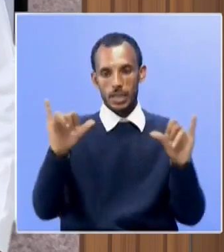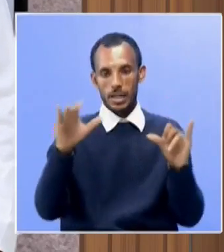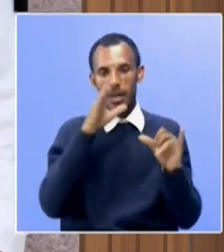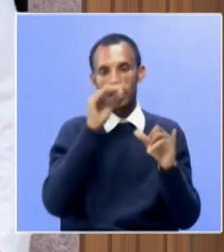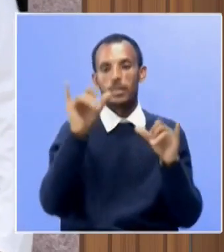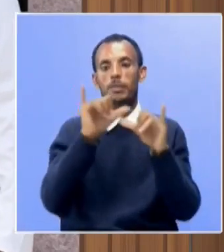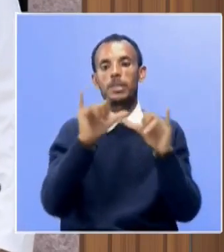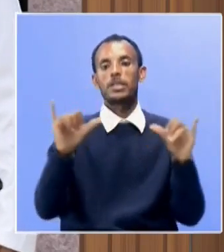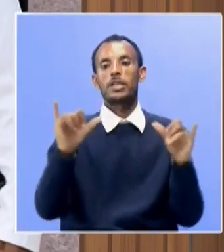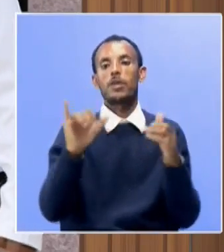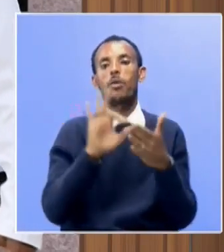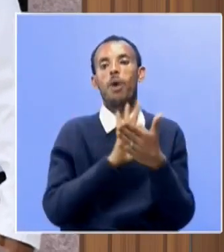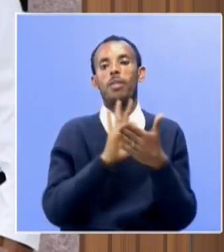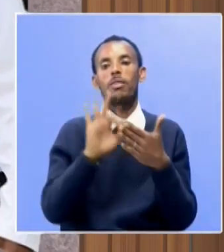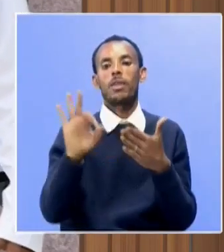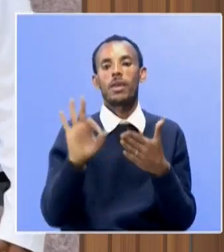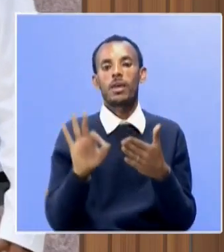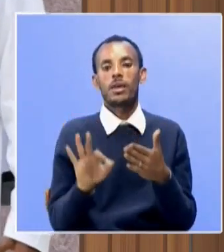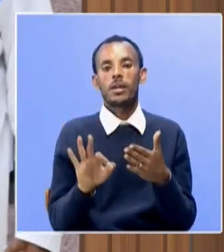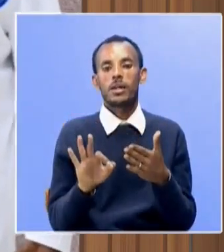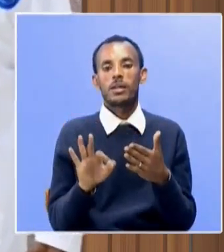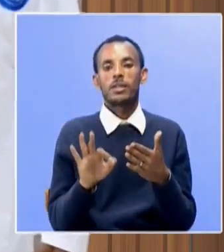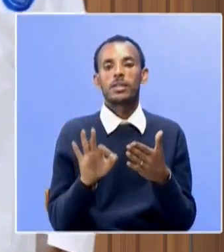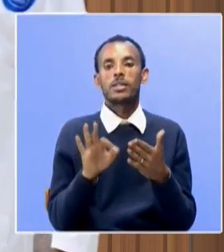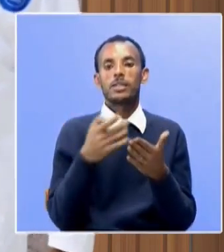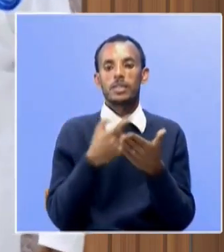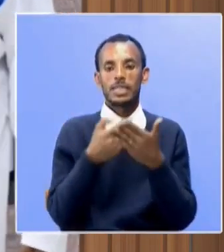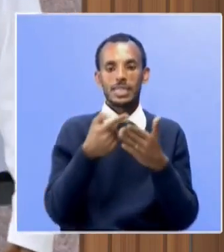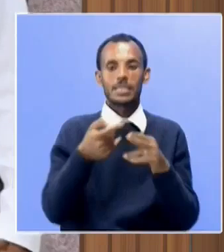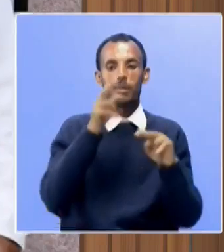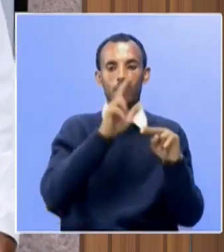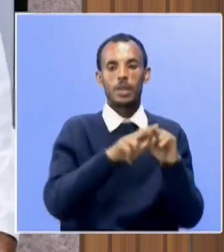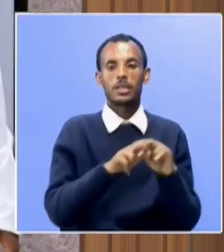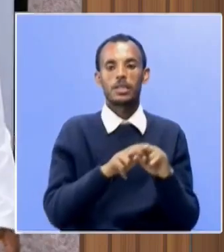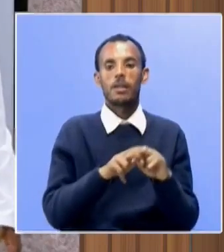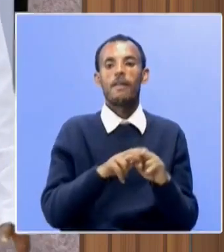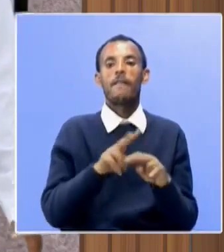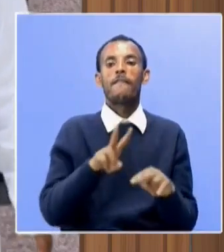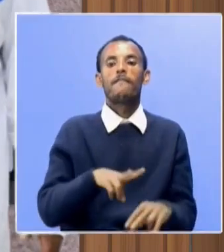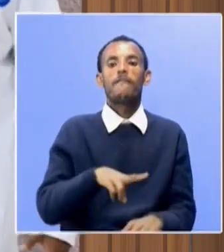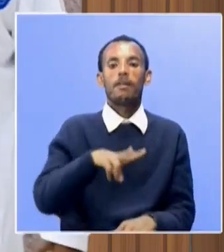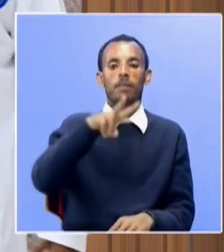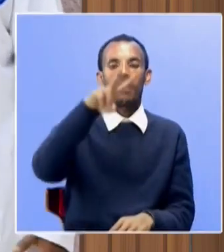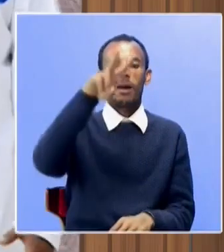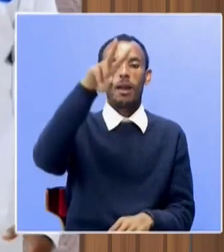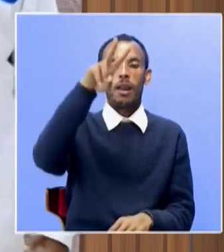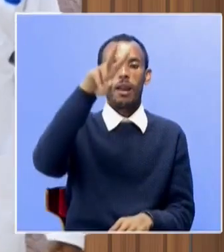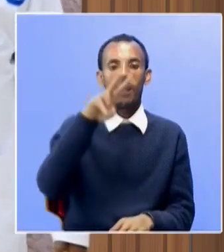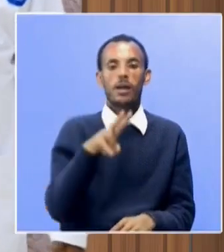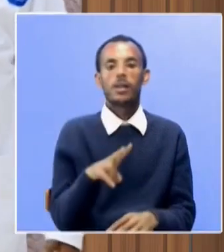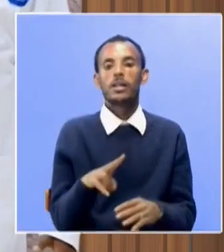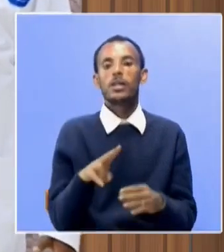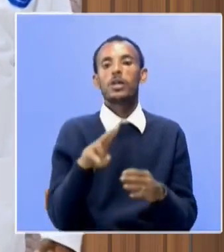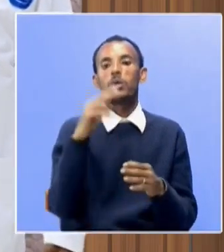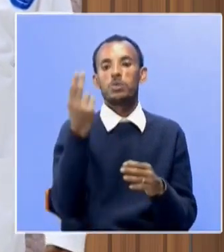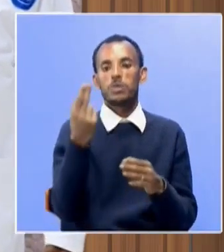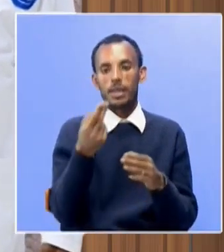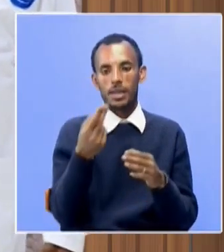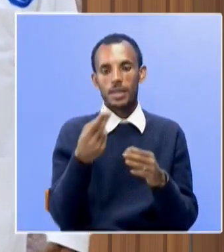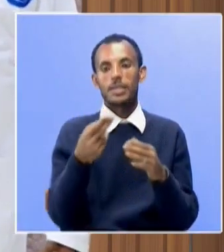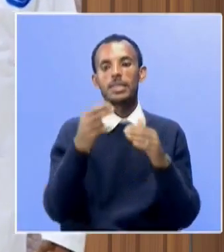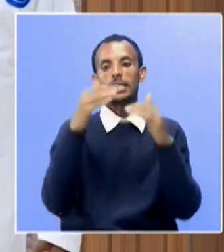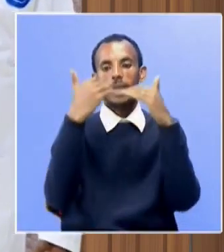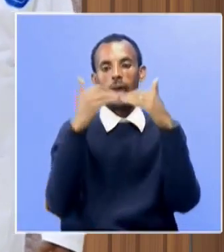measured quantity will be just placed on the vertical axis using a scale.